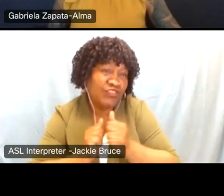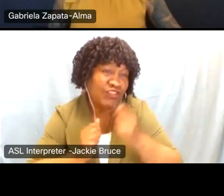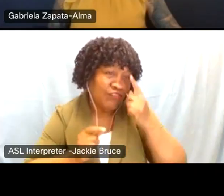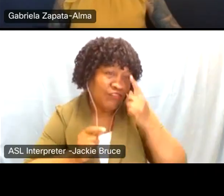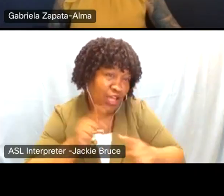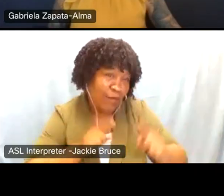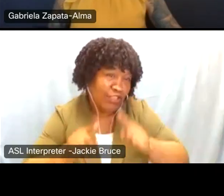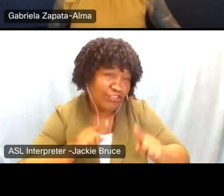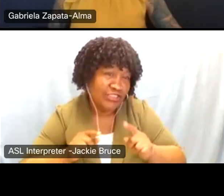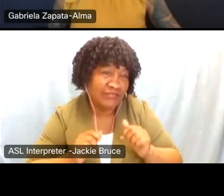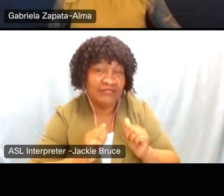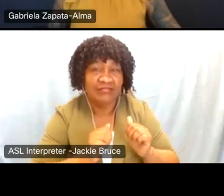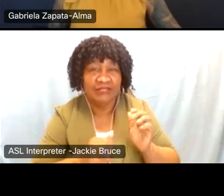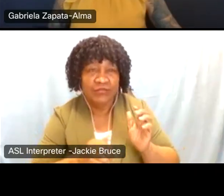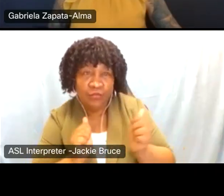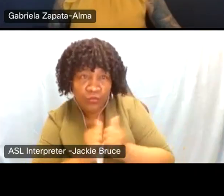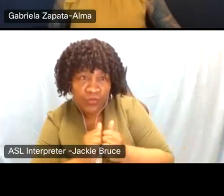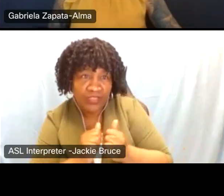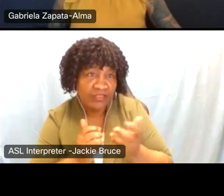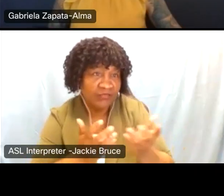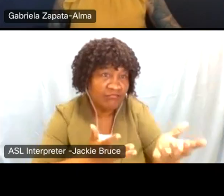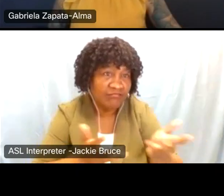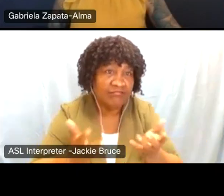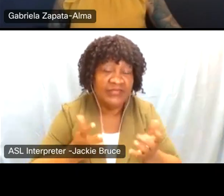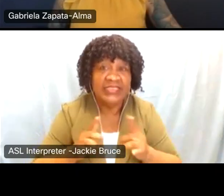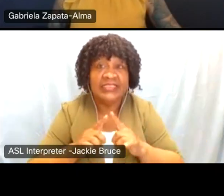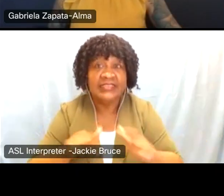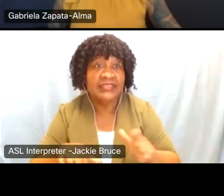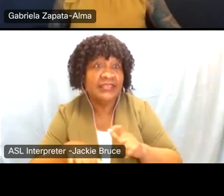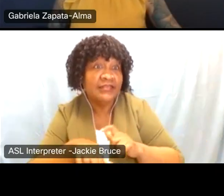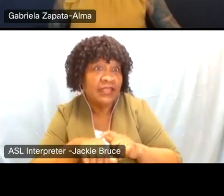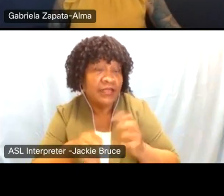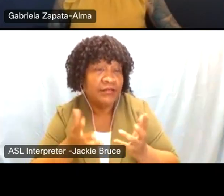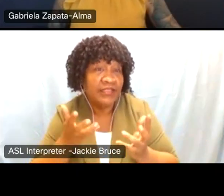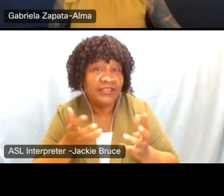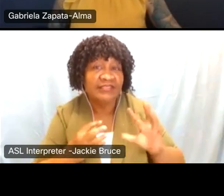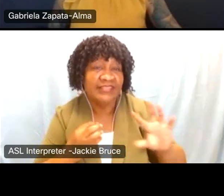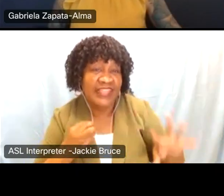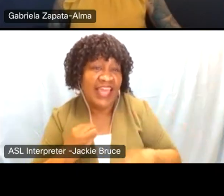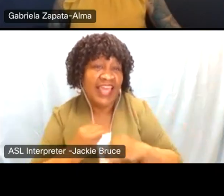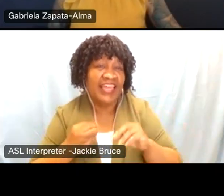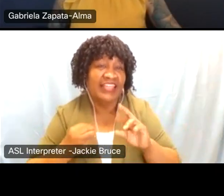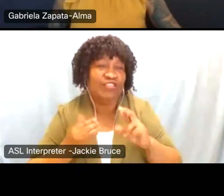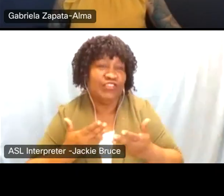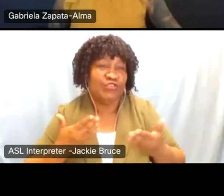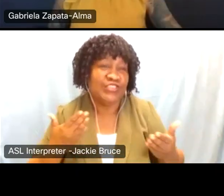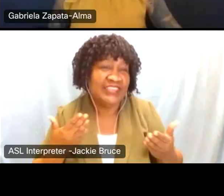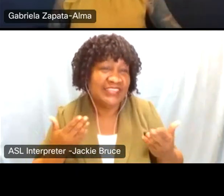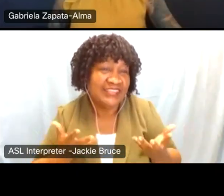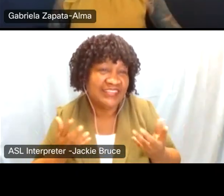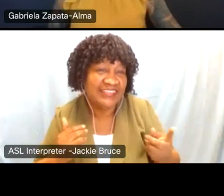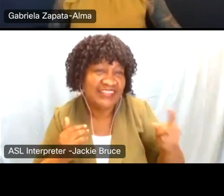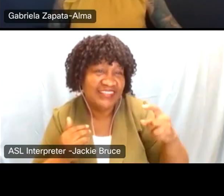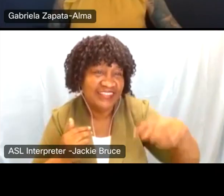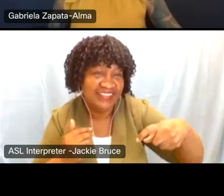the collaboration between the two, but then also bringing in and adding resources. And sometimes it's